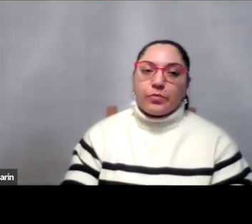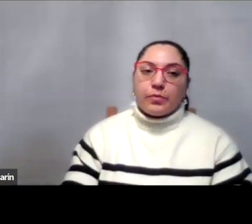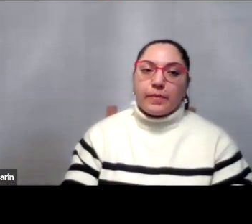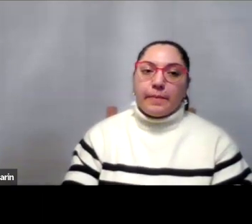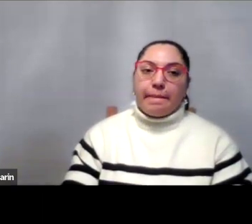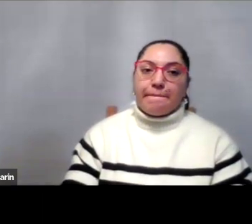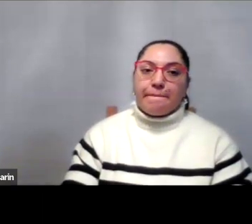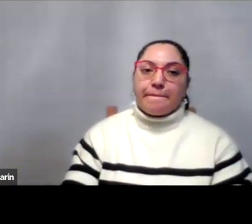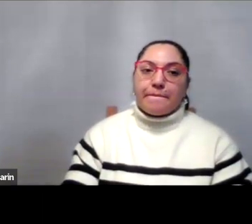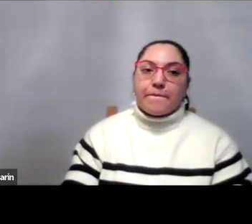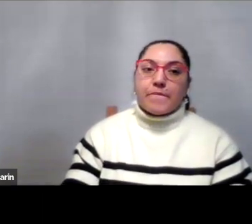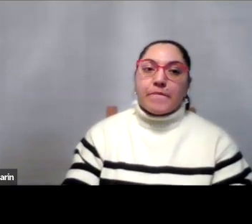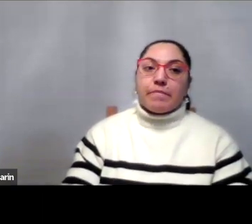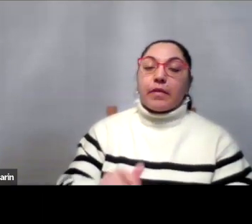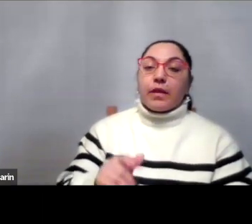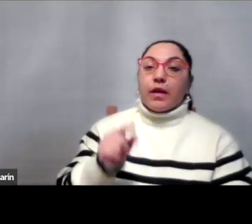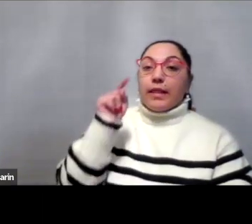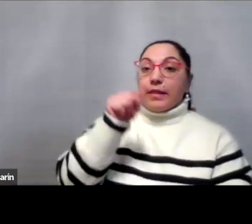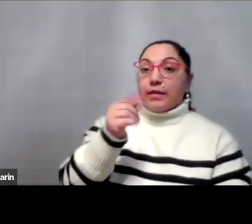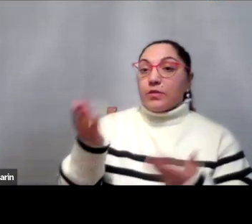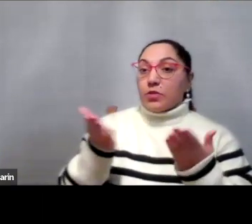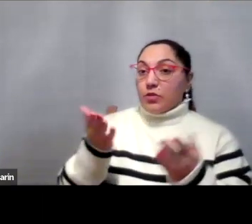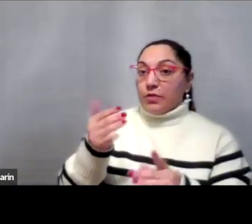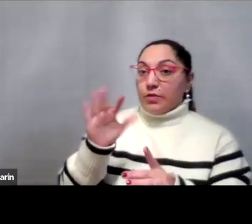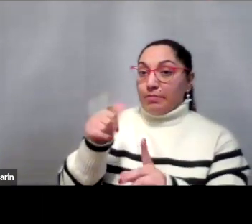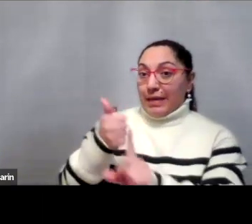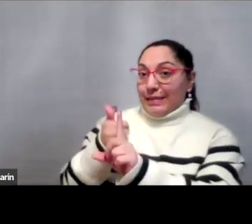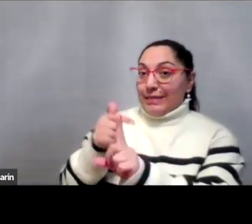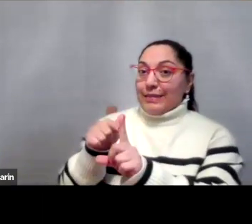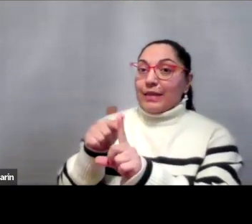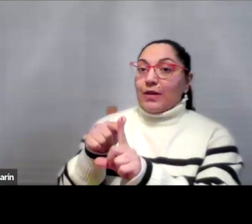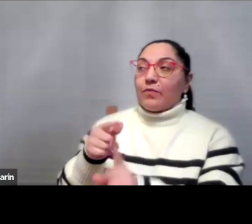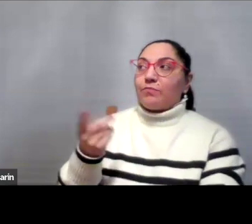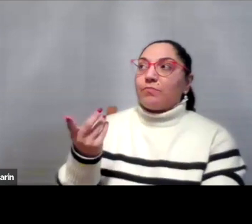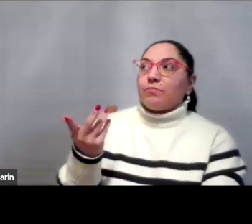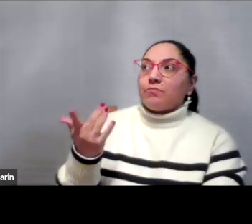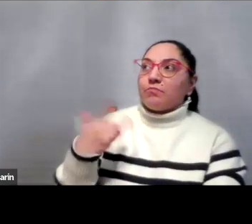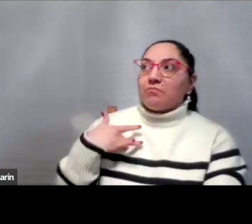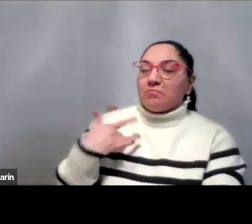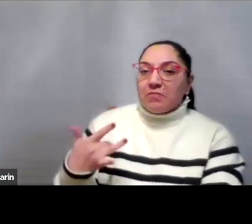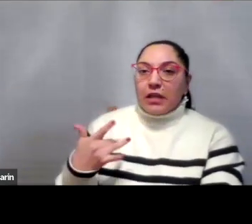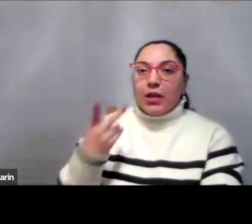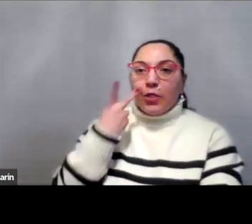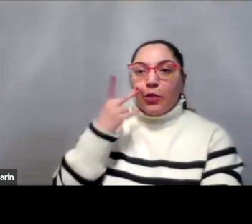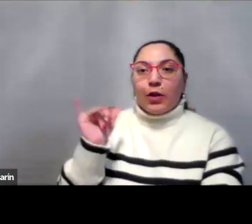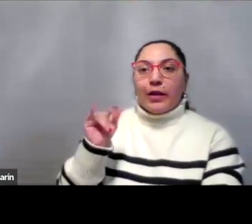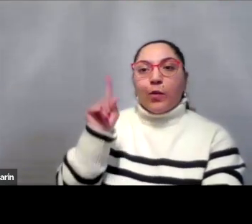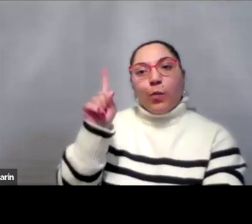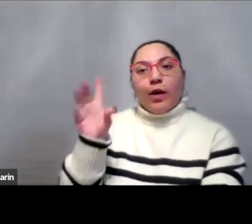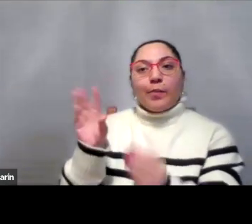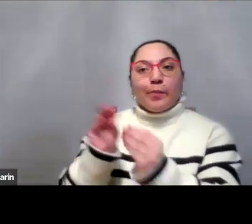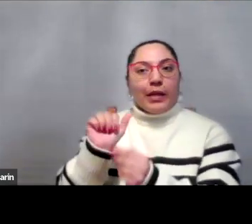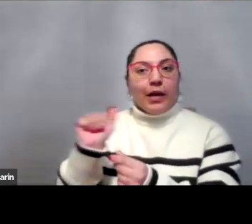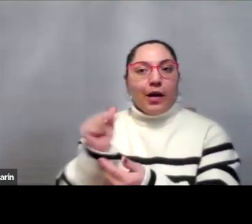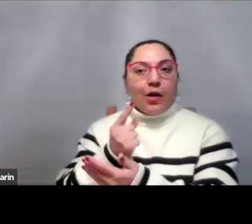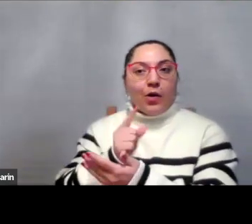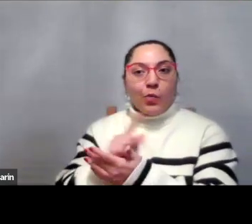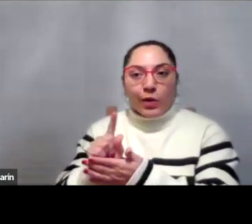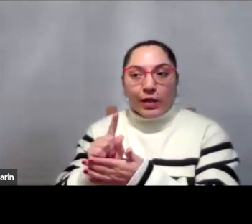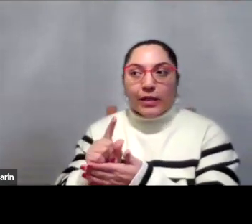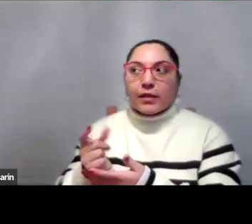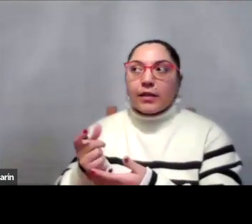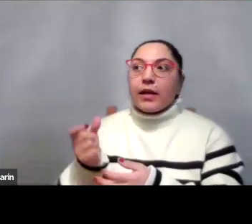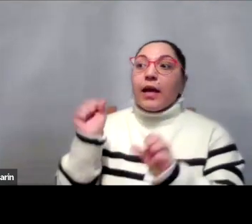The service itself typically looks like one meeting per week. It could be more in the job